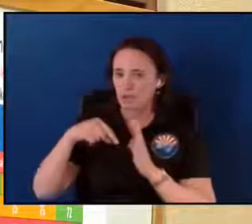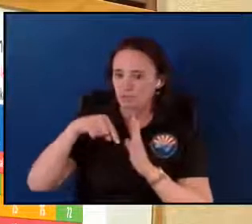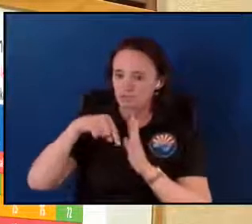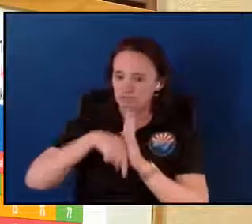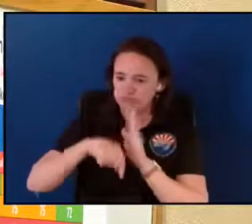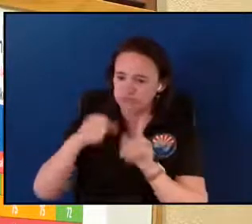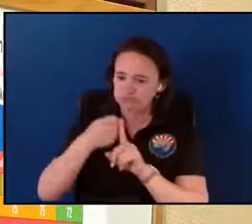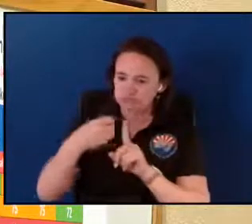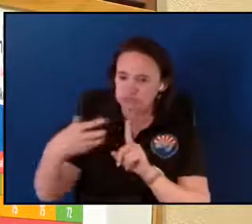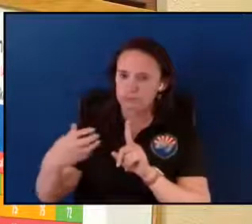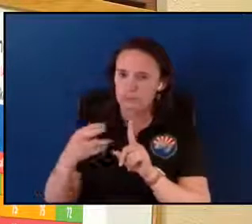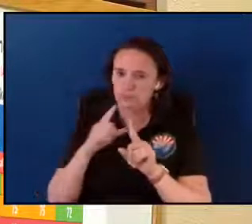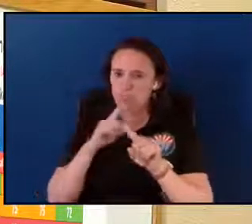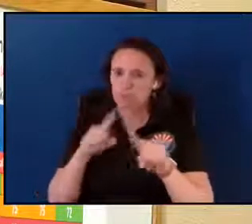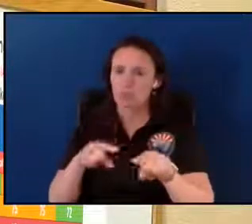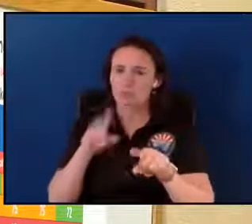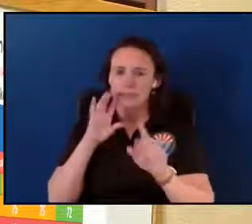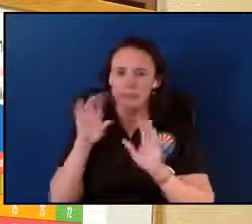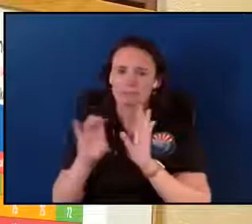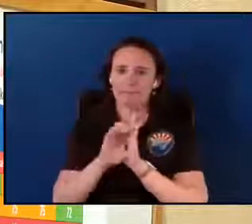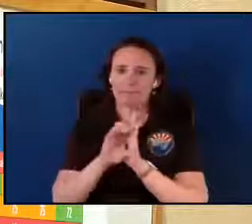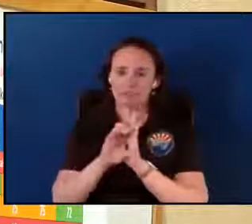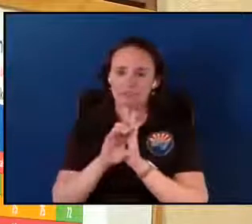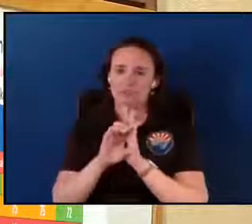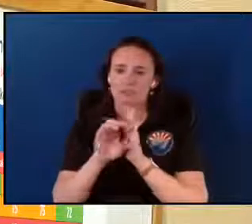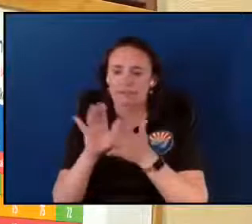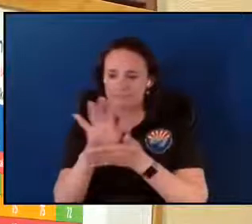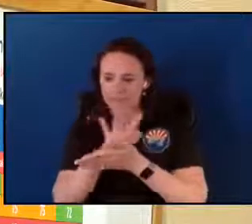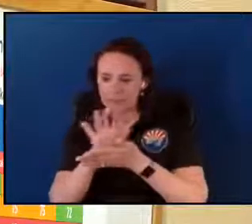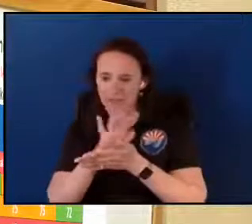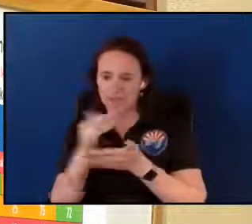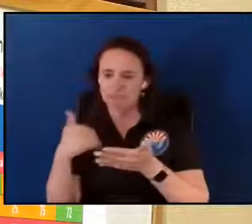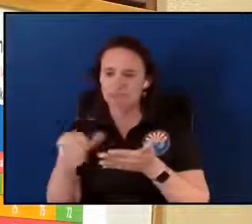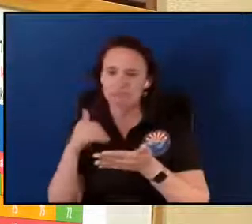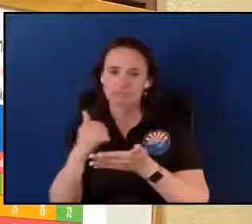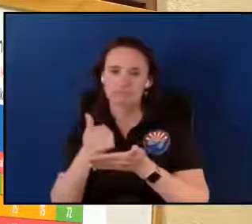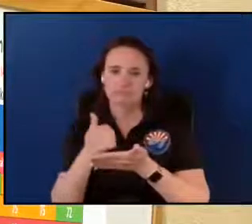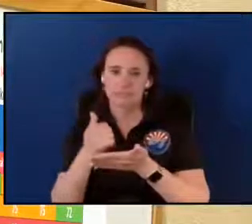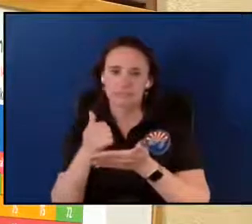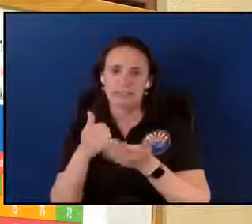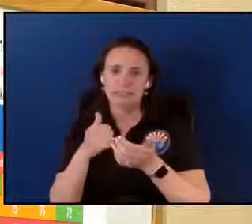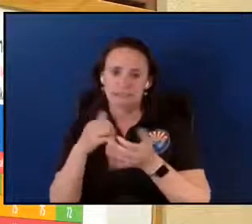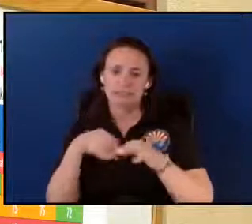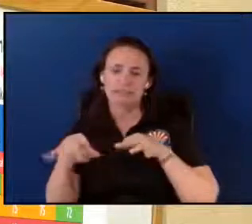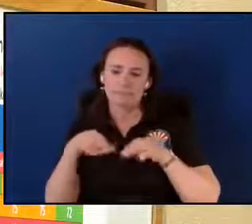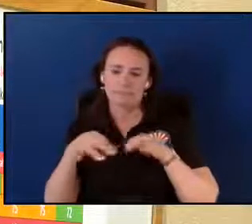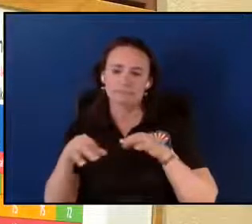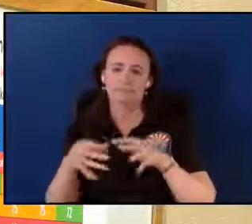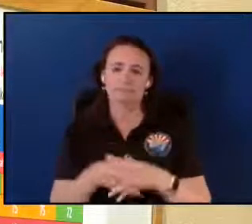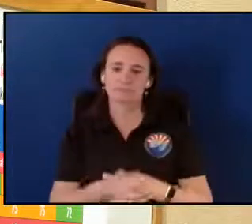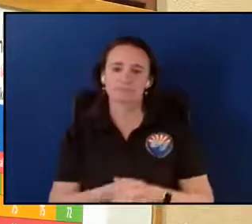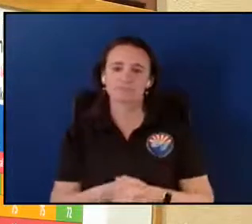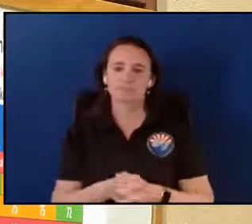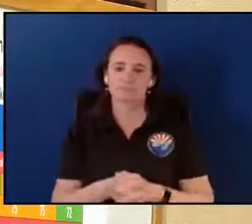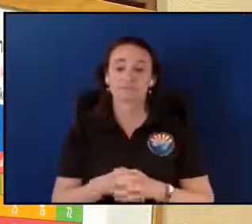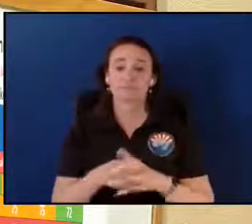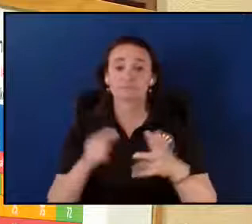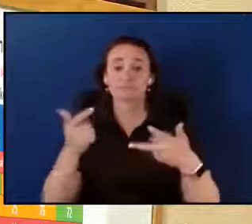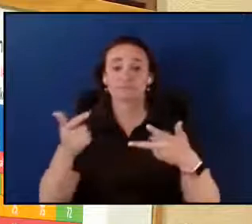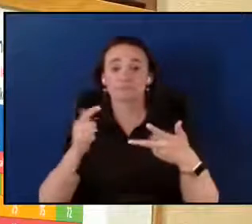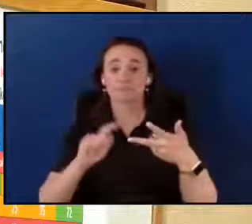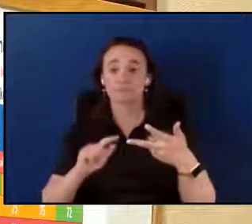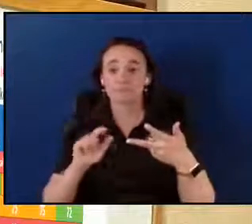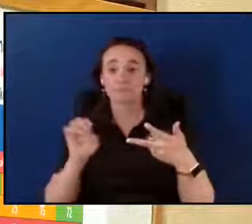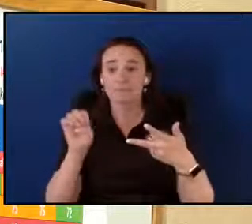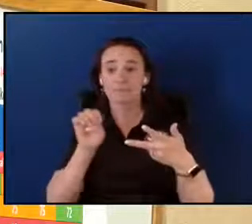out. Those pictures and video really help explain what you guys are up against. With that, I'm going to send it over to our partners on the east